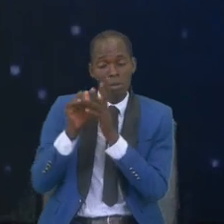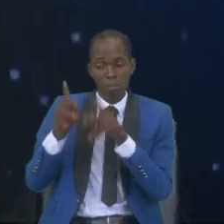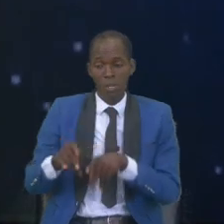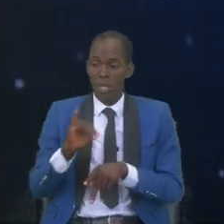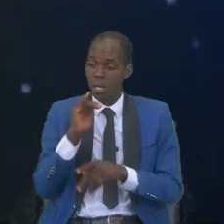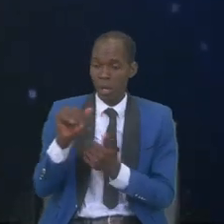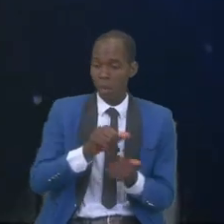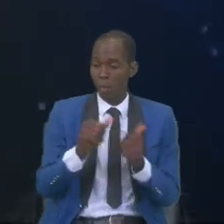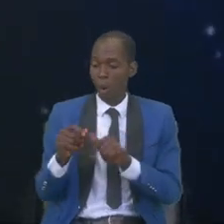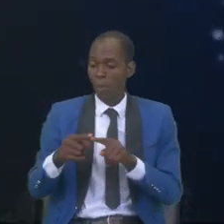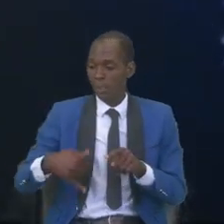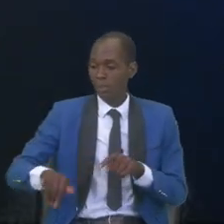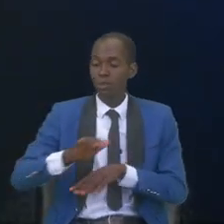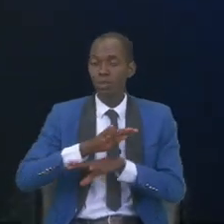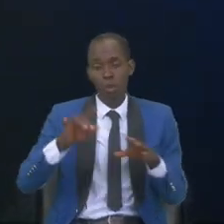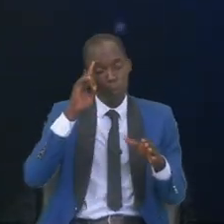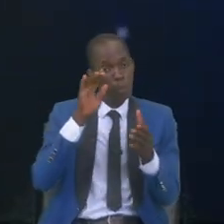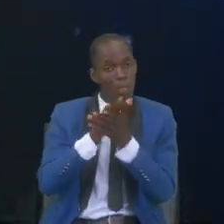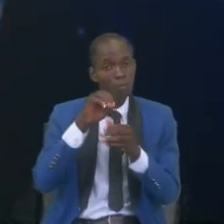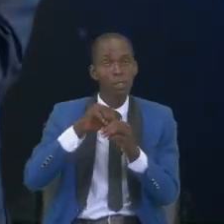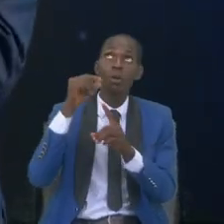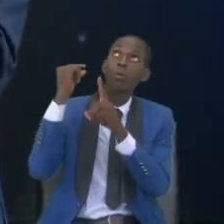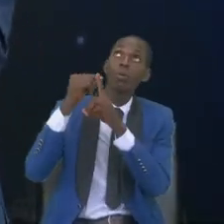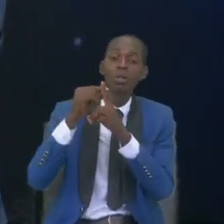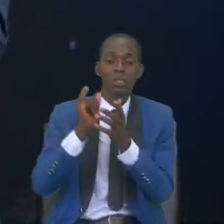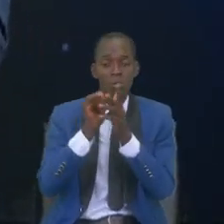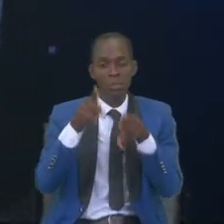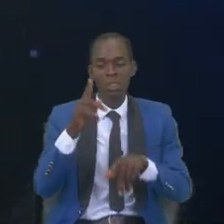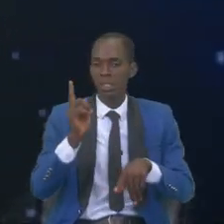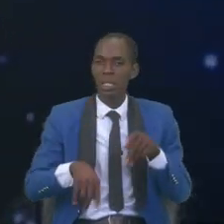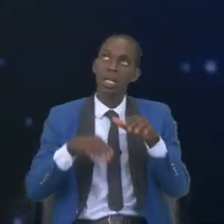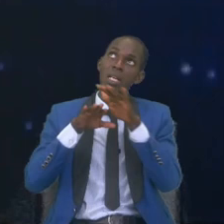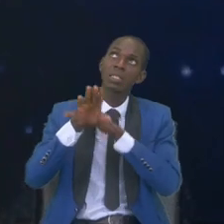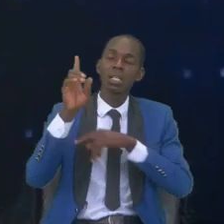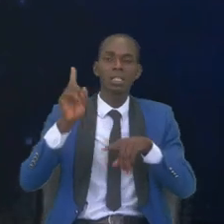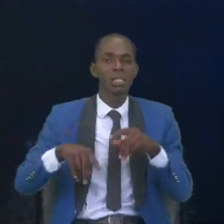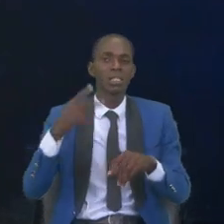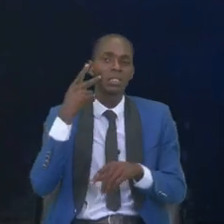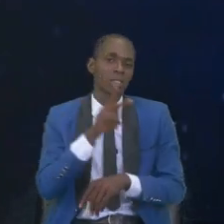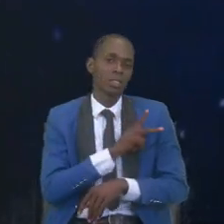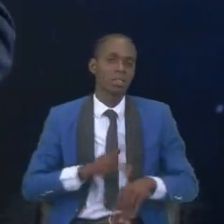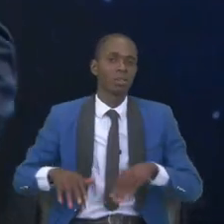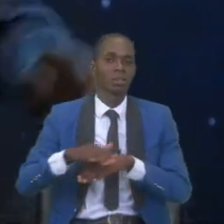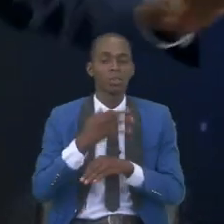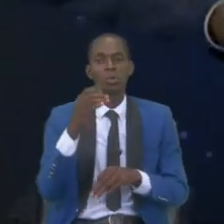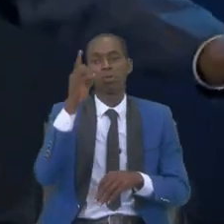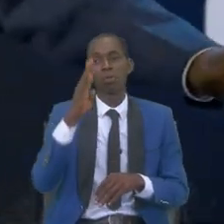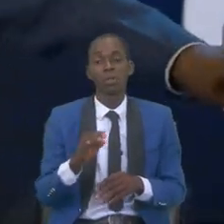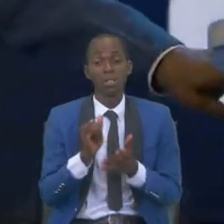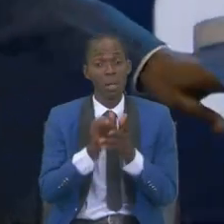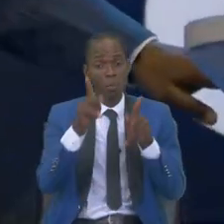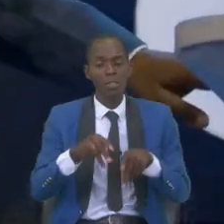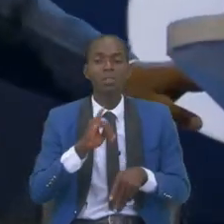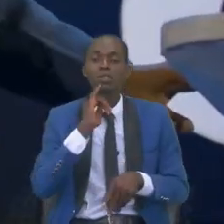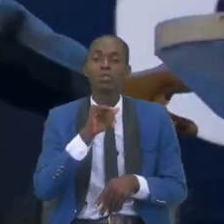he cannot enter. He cannot see the kingdom of God. He's not a member of the family of God. He